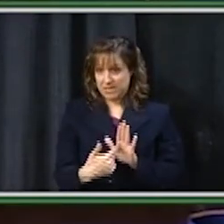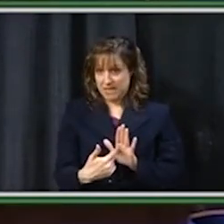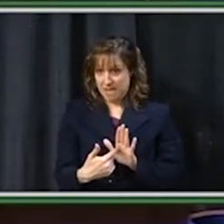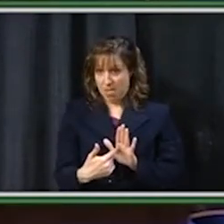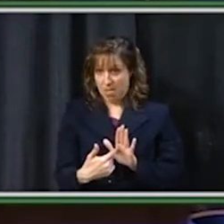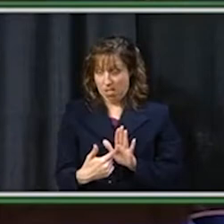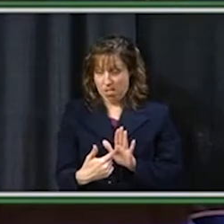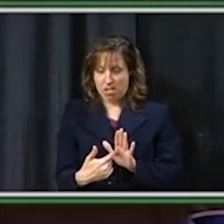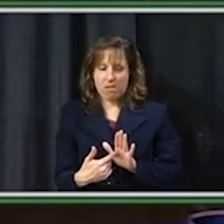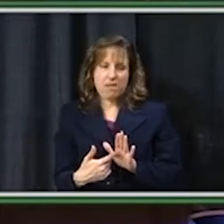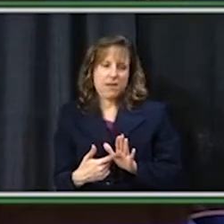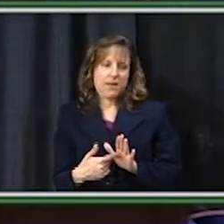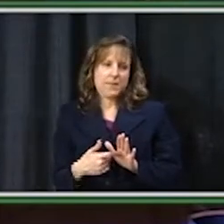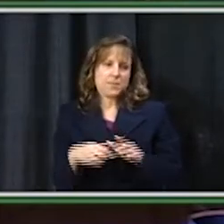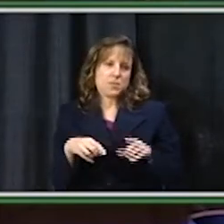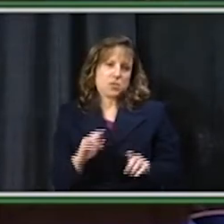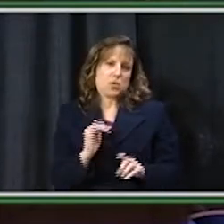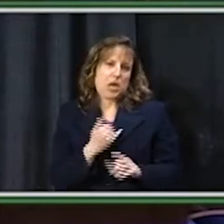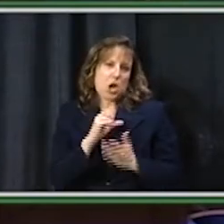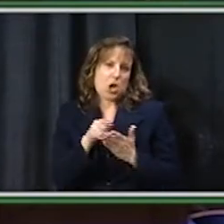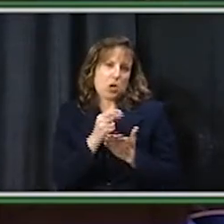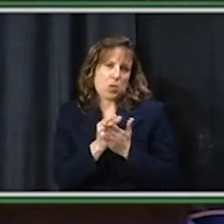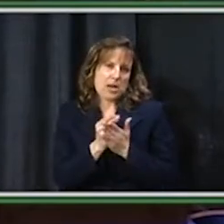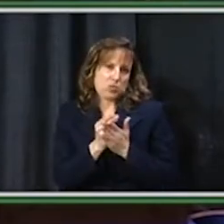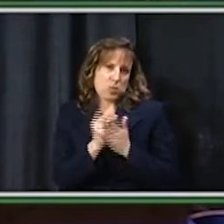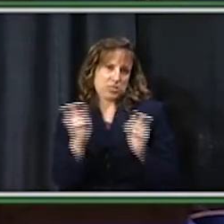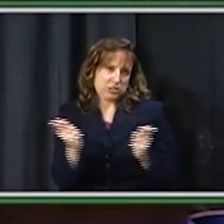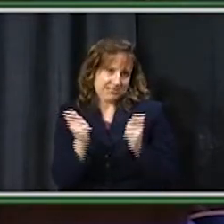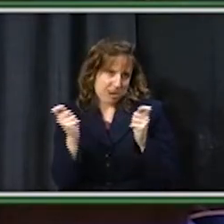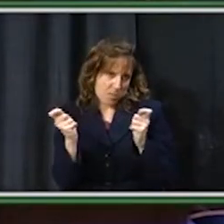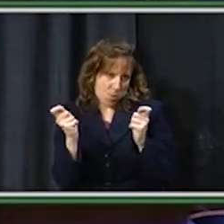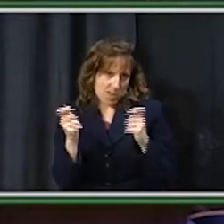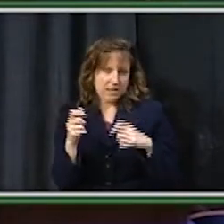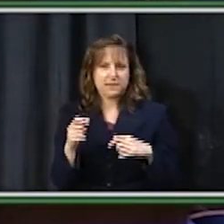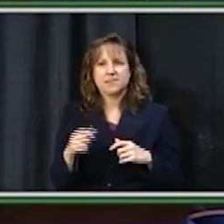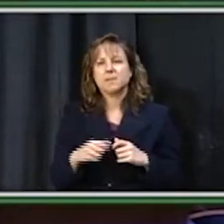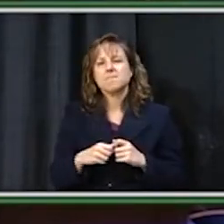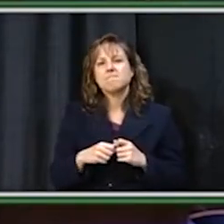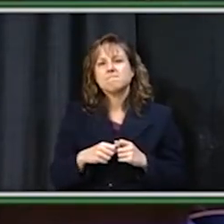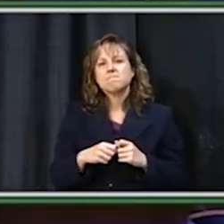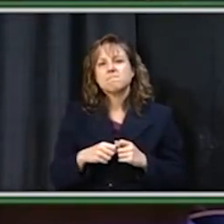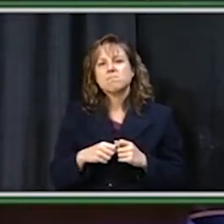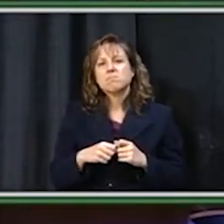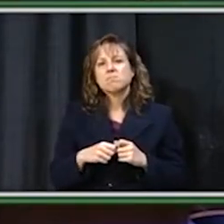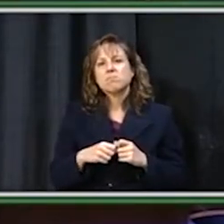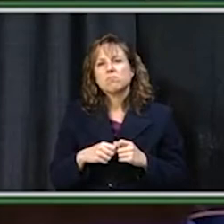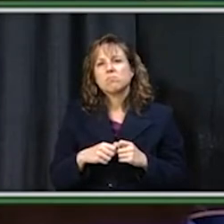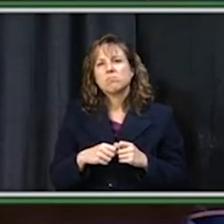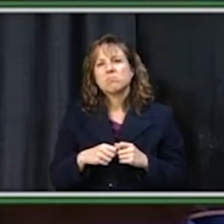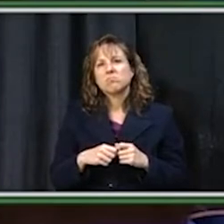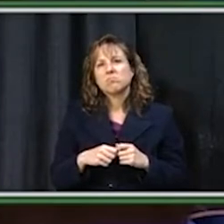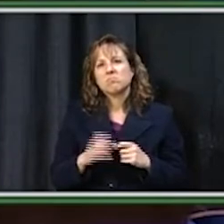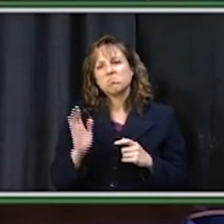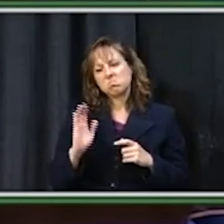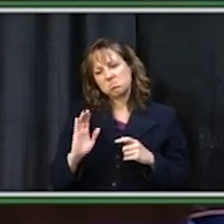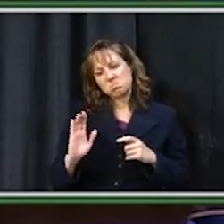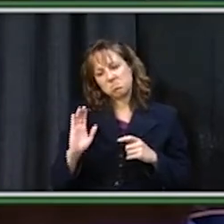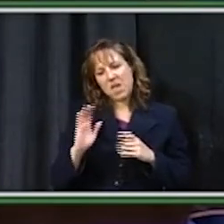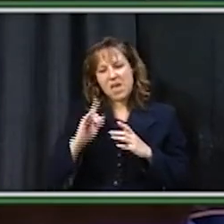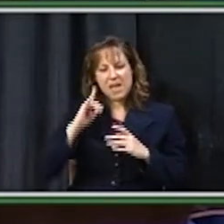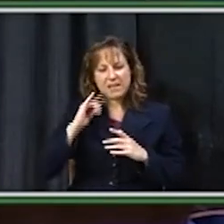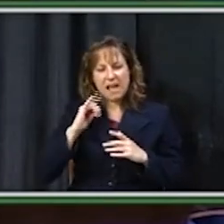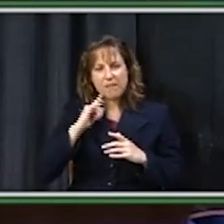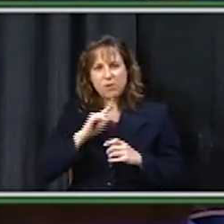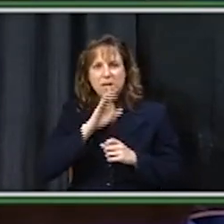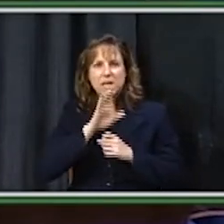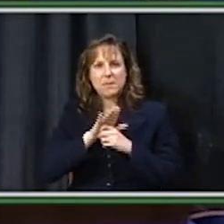very special about Sacramento State graduation ceremonies. As you know, not that long ago, California made a